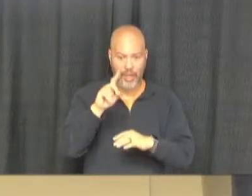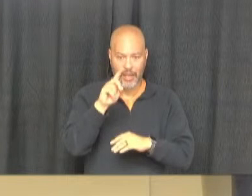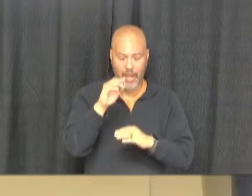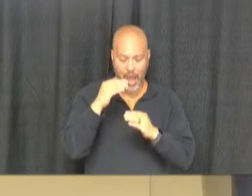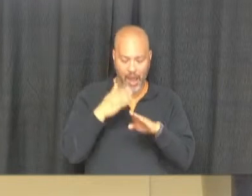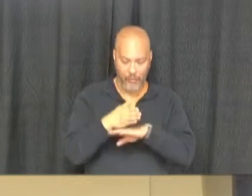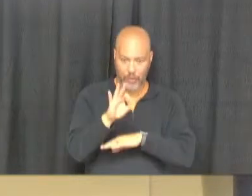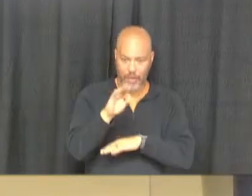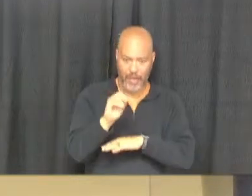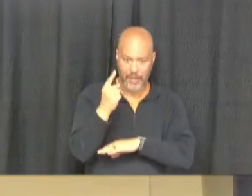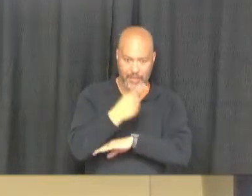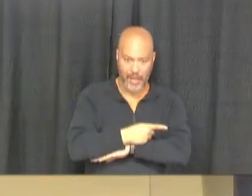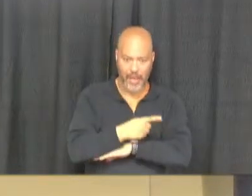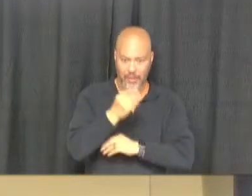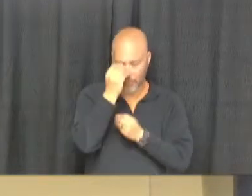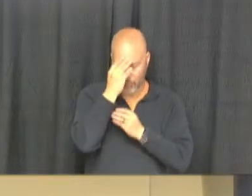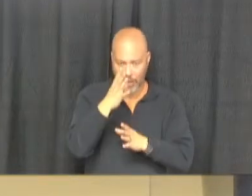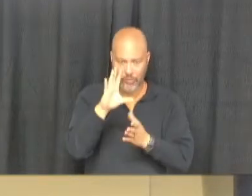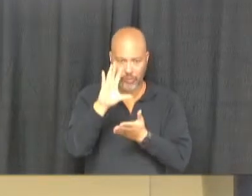data goes away.